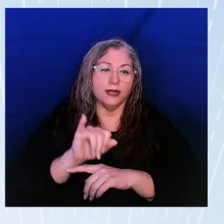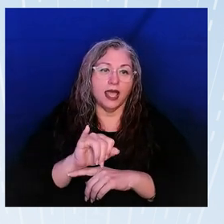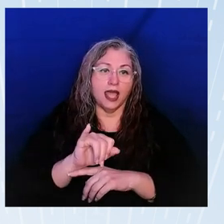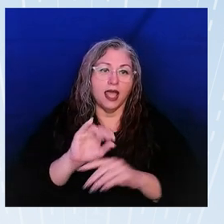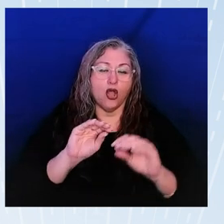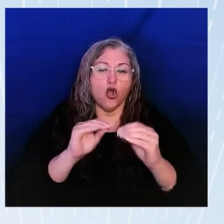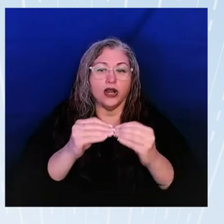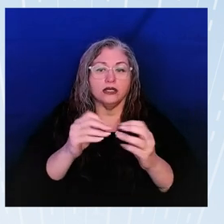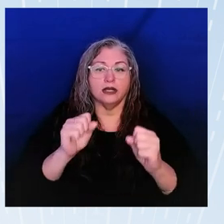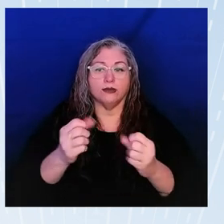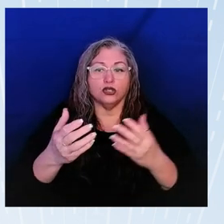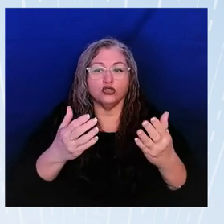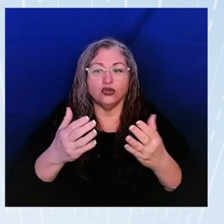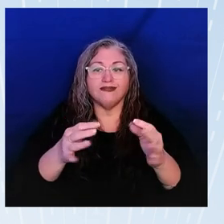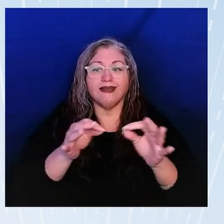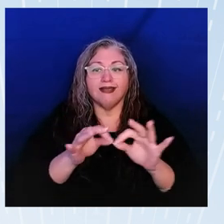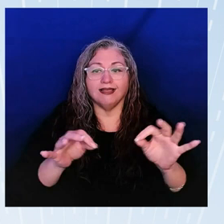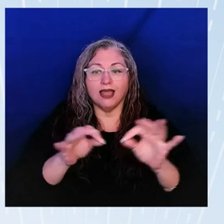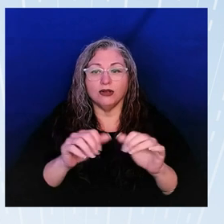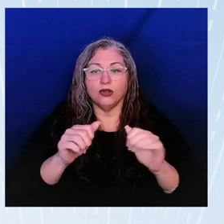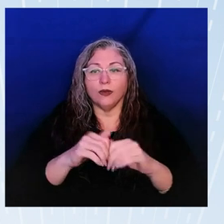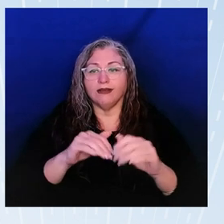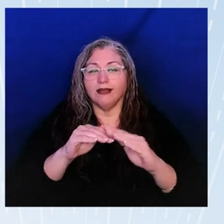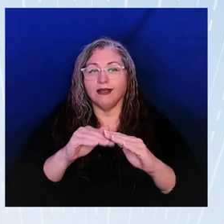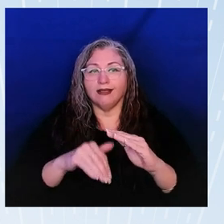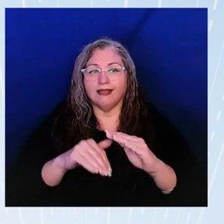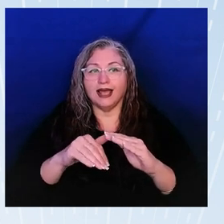serve languages of lesser diffusion.